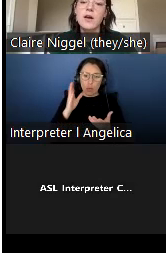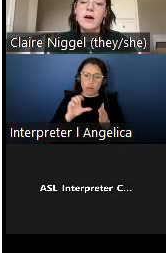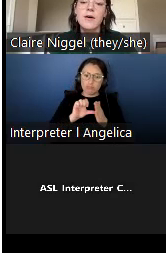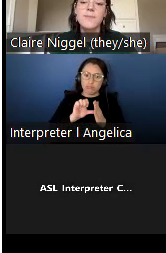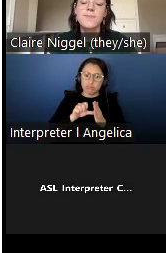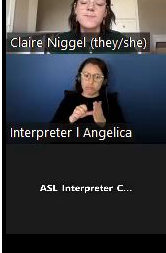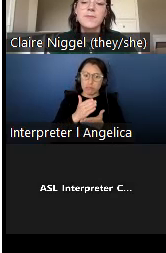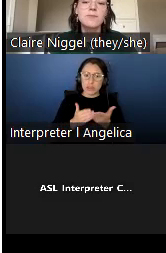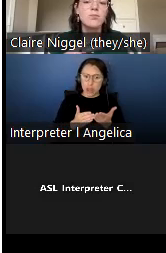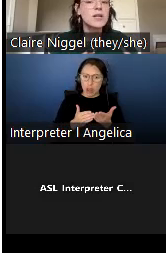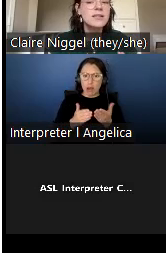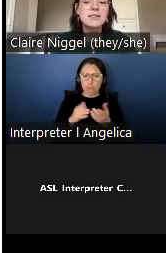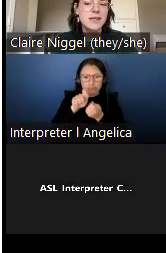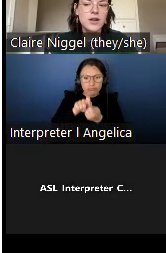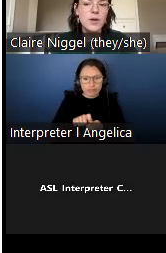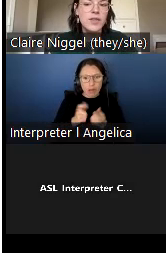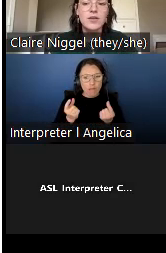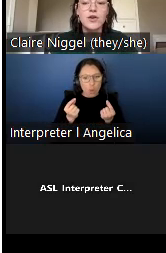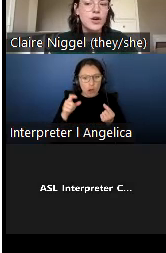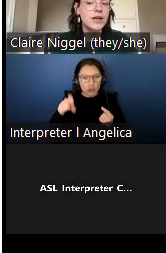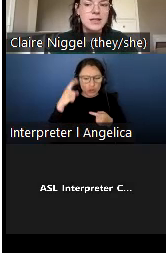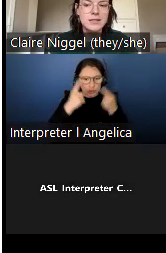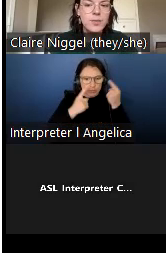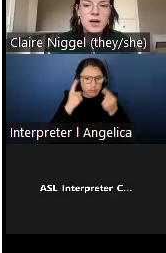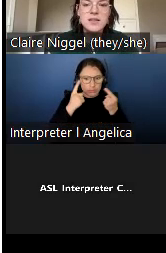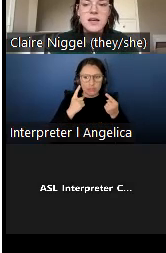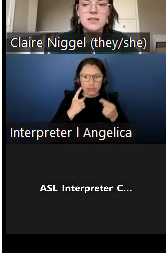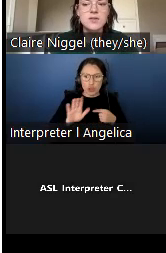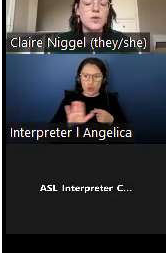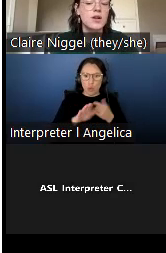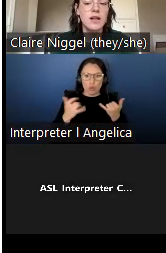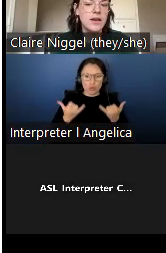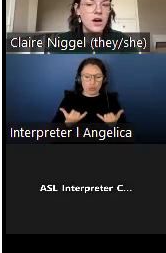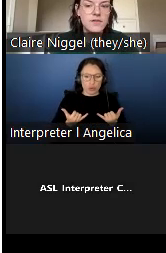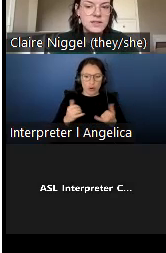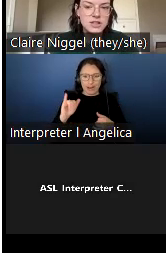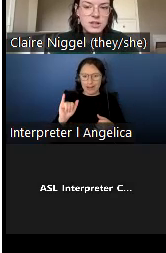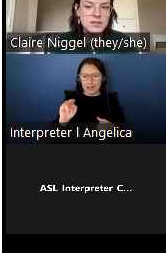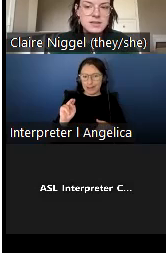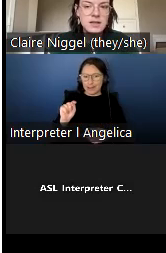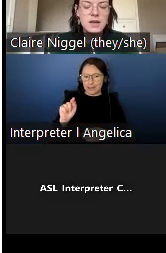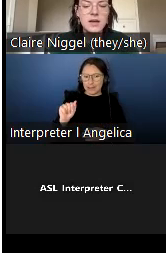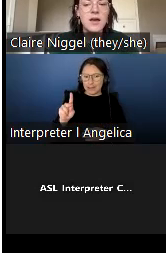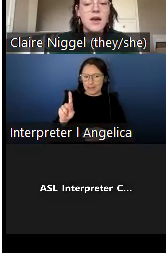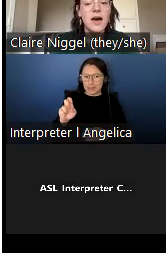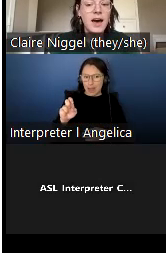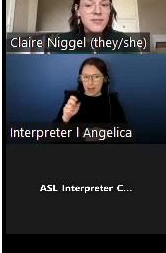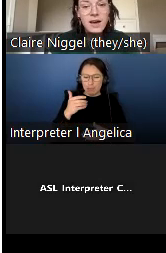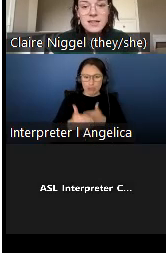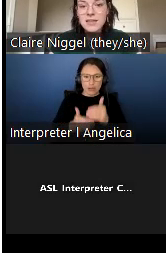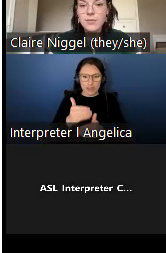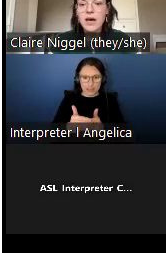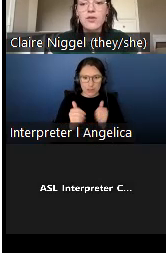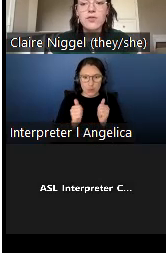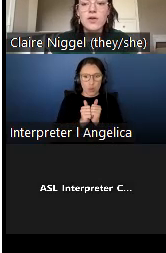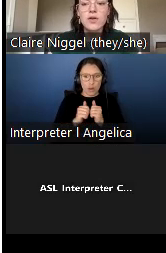about what to consider within your current intake process or client conversations. I